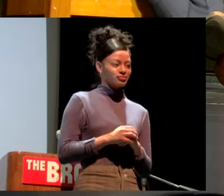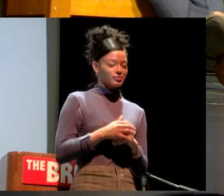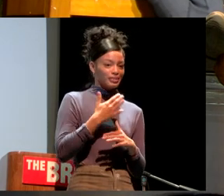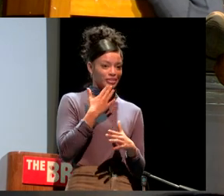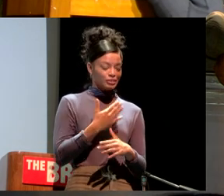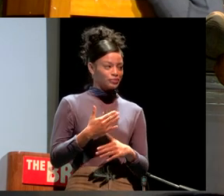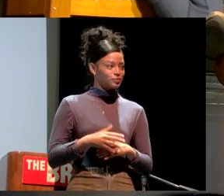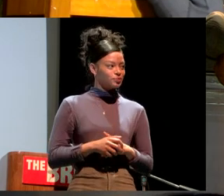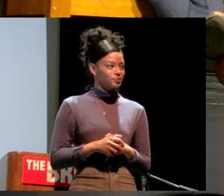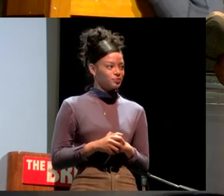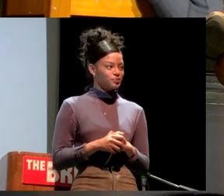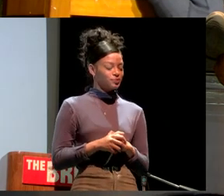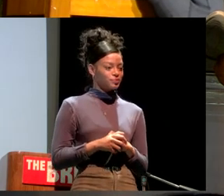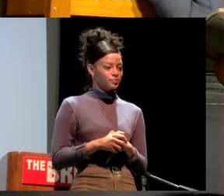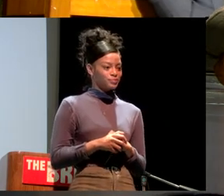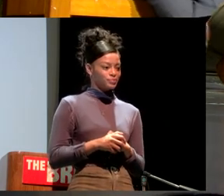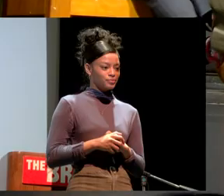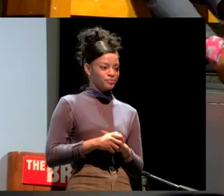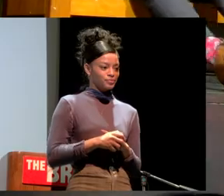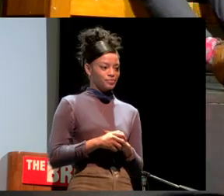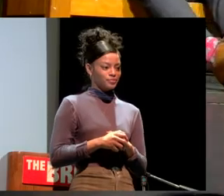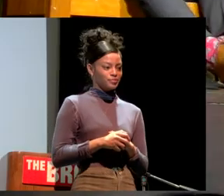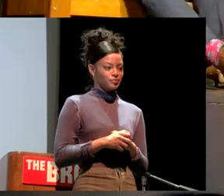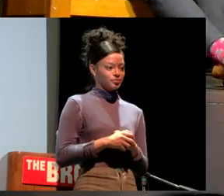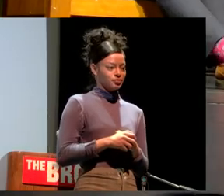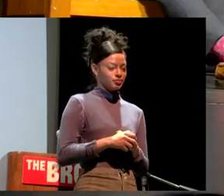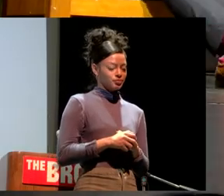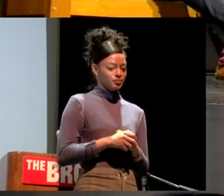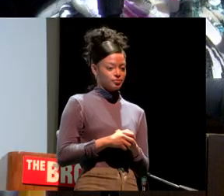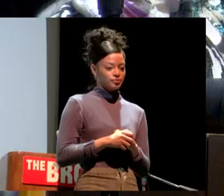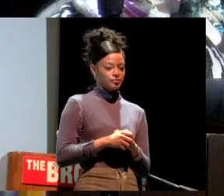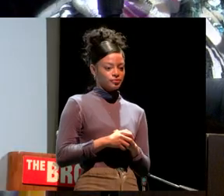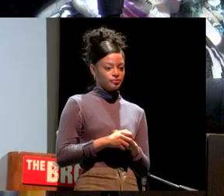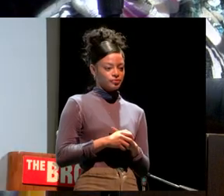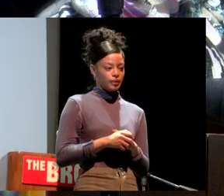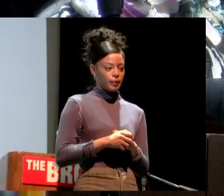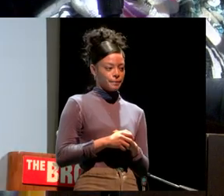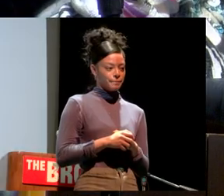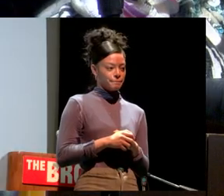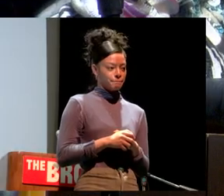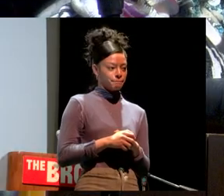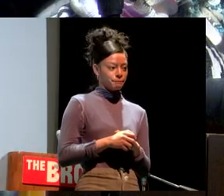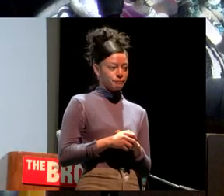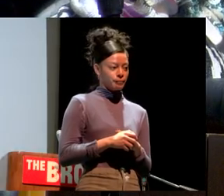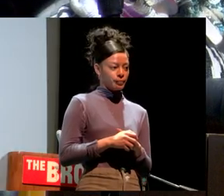Oh, nice question. So because,